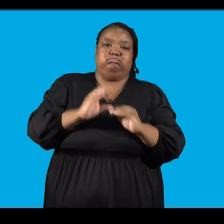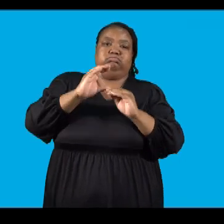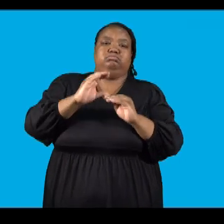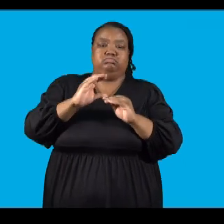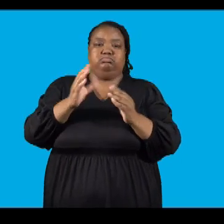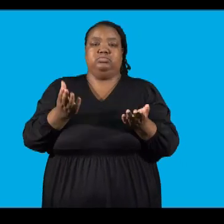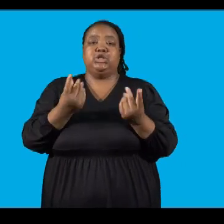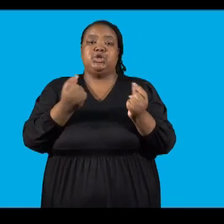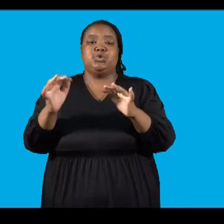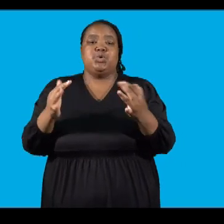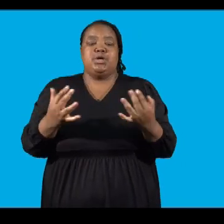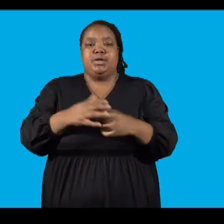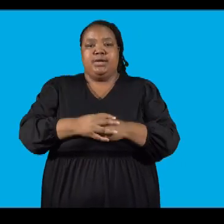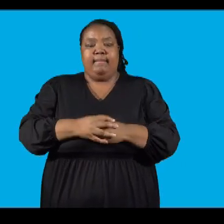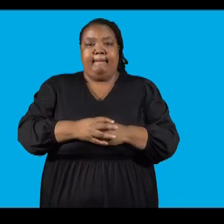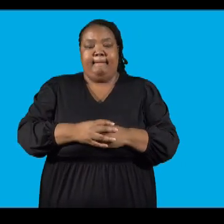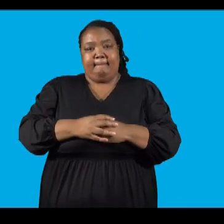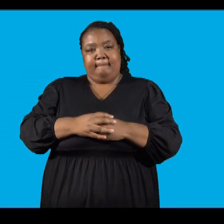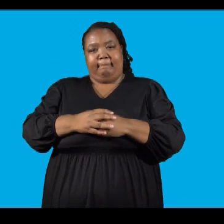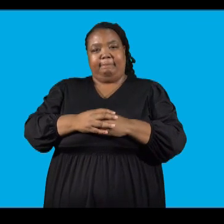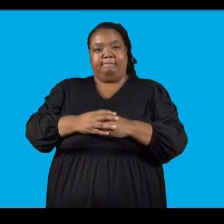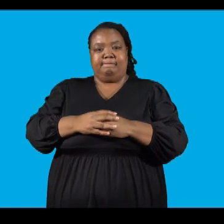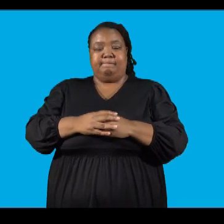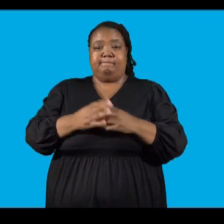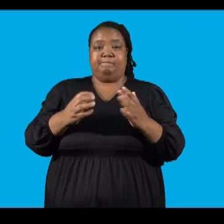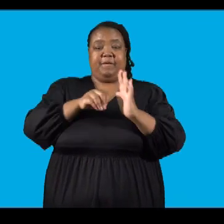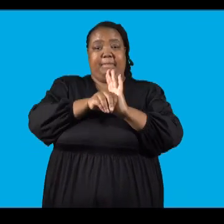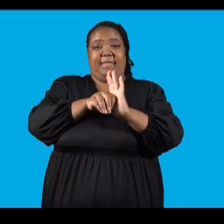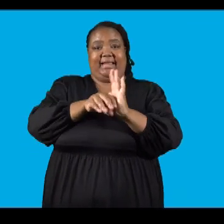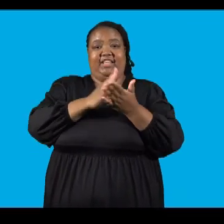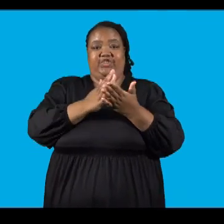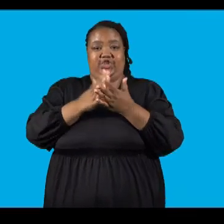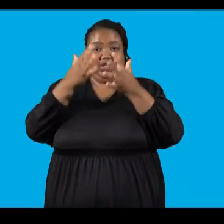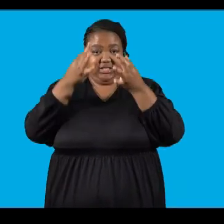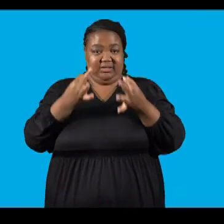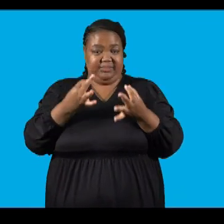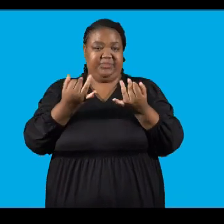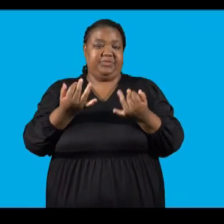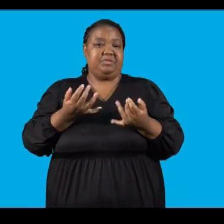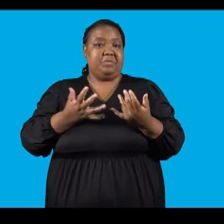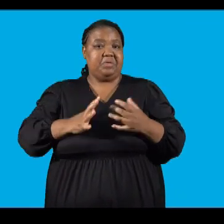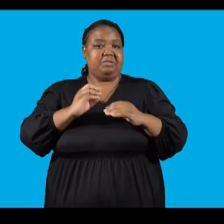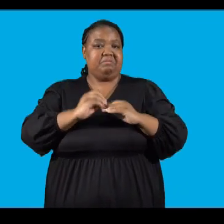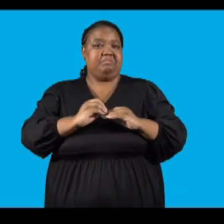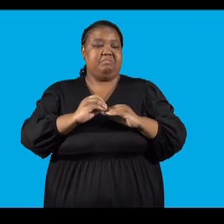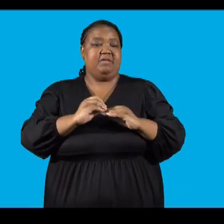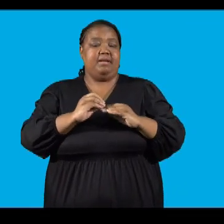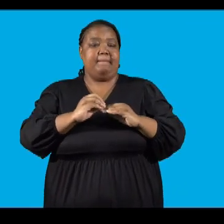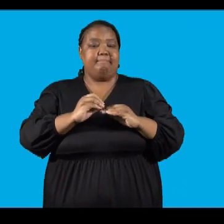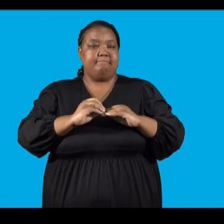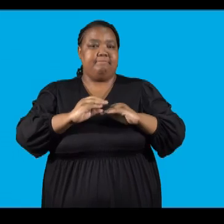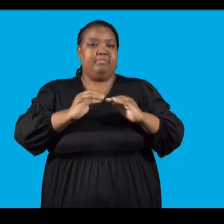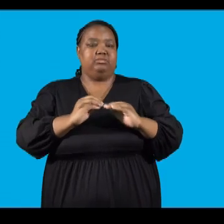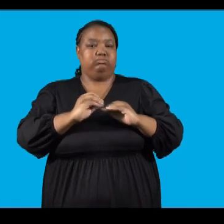product. And how do they do that? They then determine the market share. So what they want to do is to